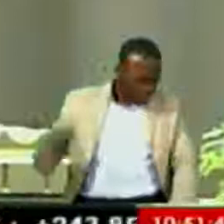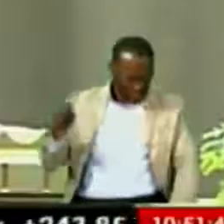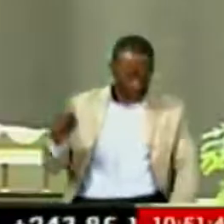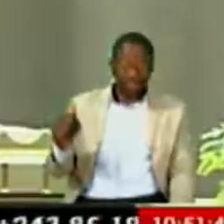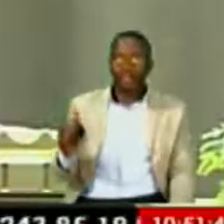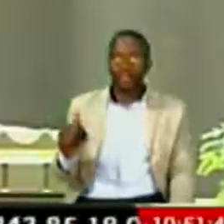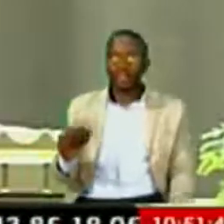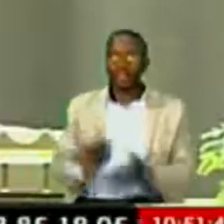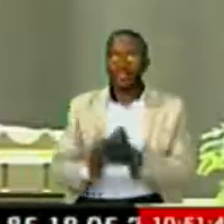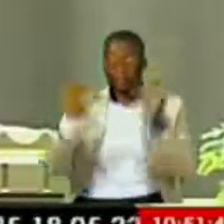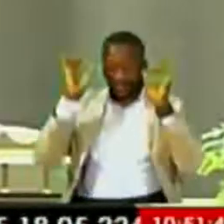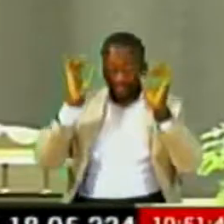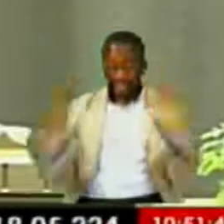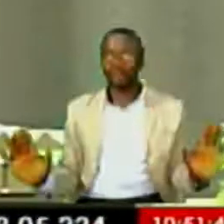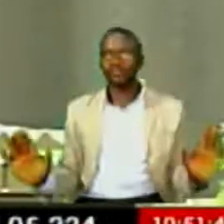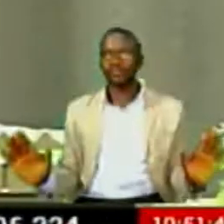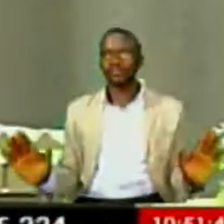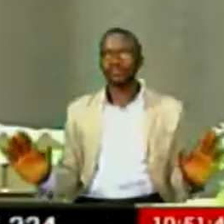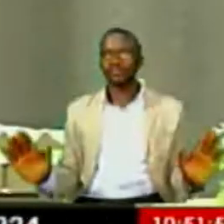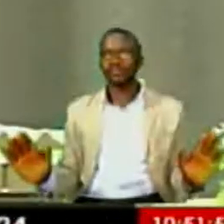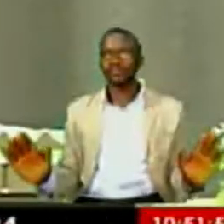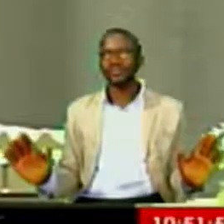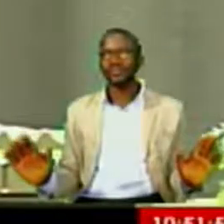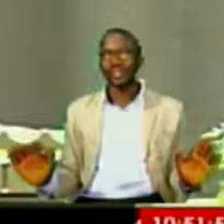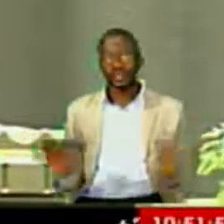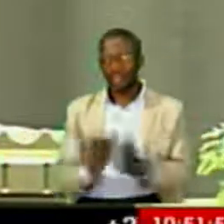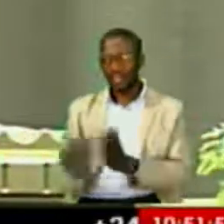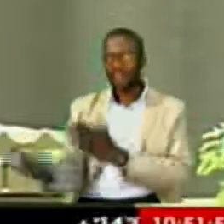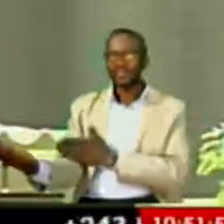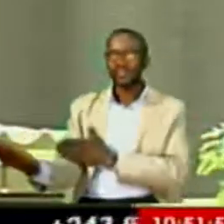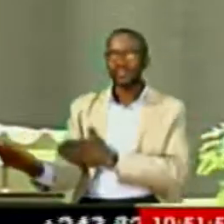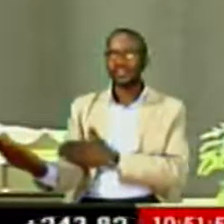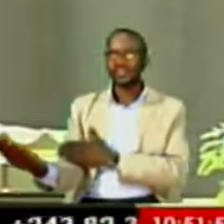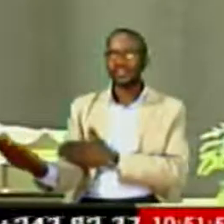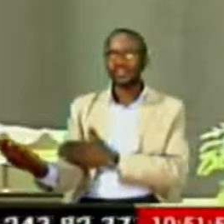terrible. C'est terrible. It's terrible. Ce matin, this morning, si Dieu